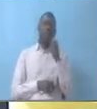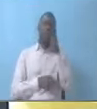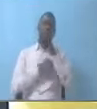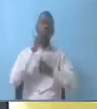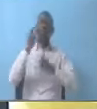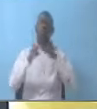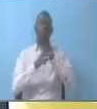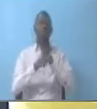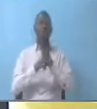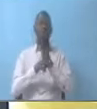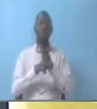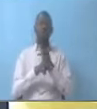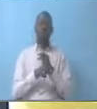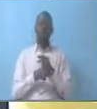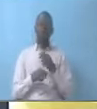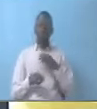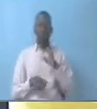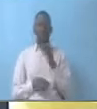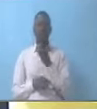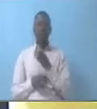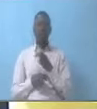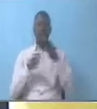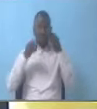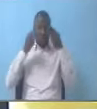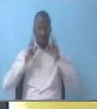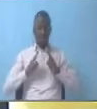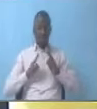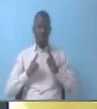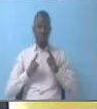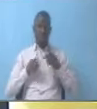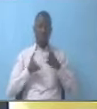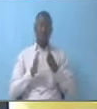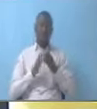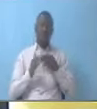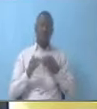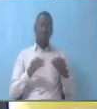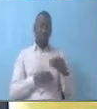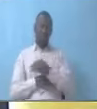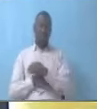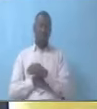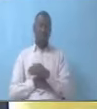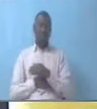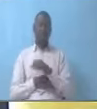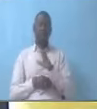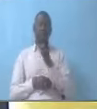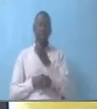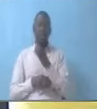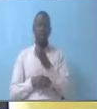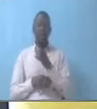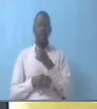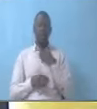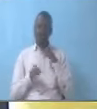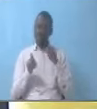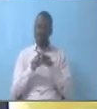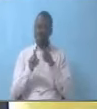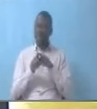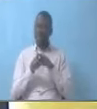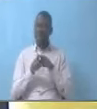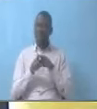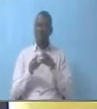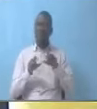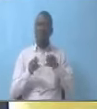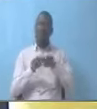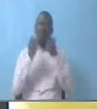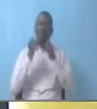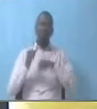aduna bi yep. There can be legal jurisprudence that corruption can be an abuse and violation of human rights. Ne tamen nak lu jëm ci walu tapal ak wajjal